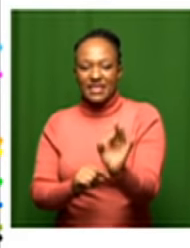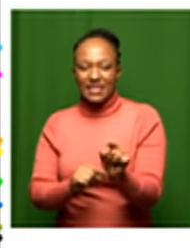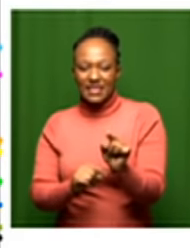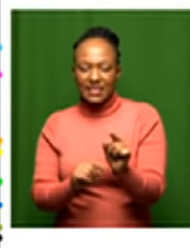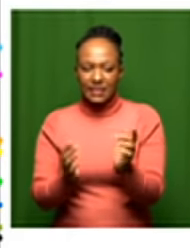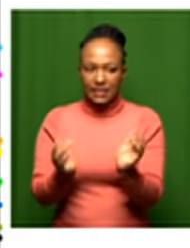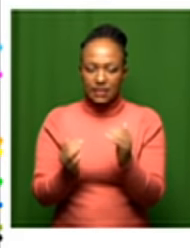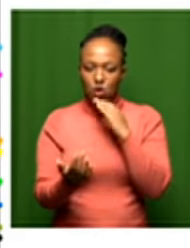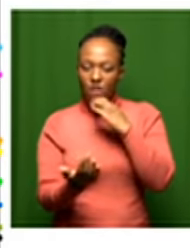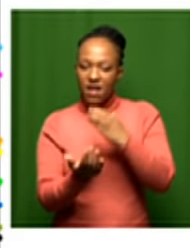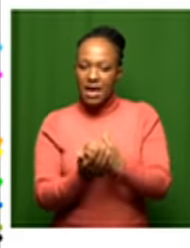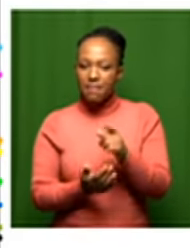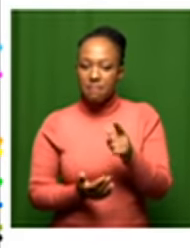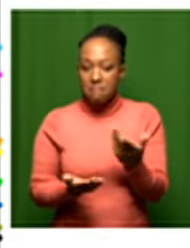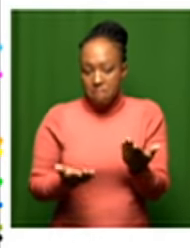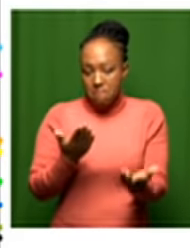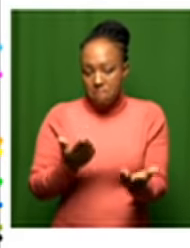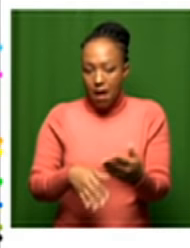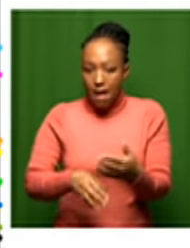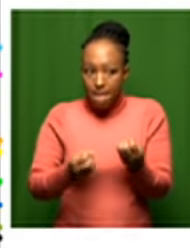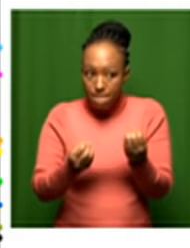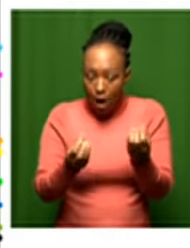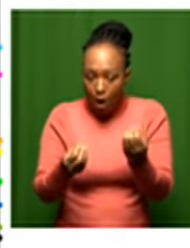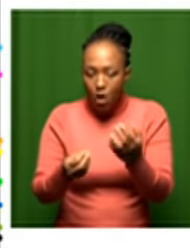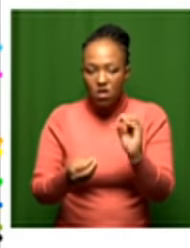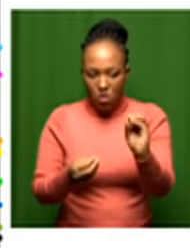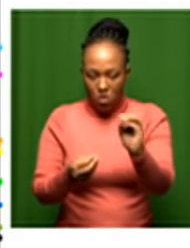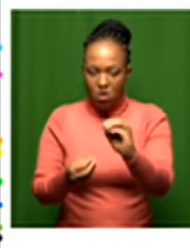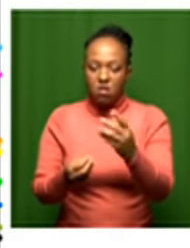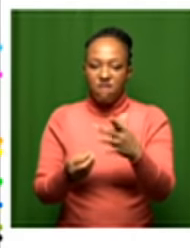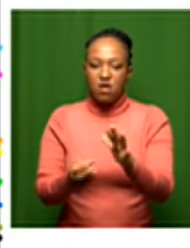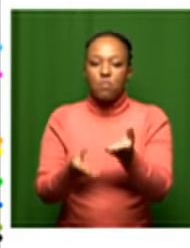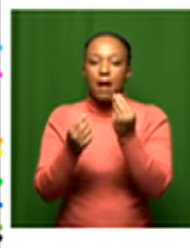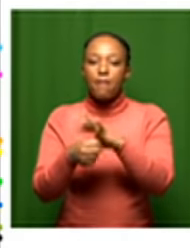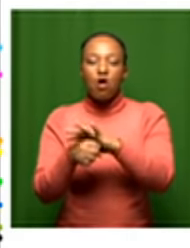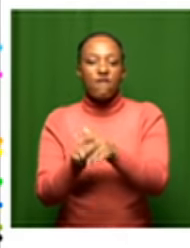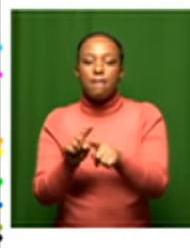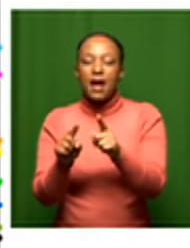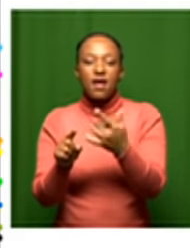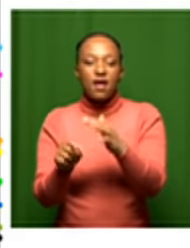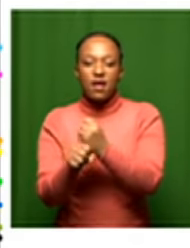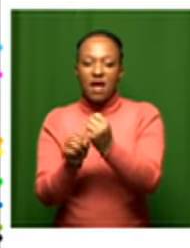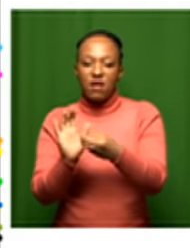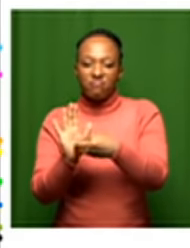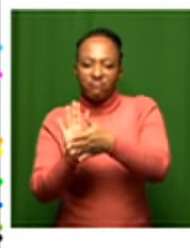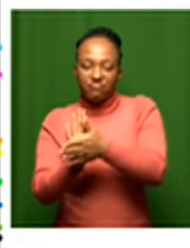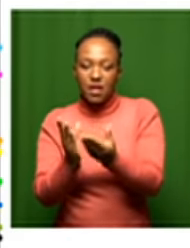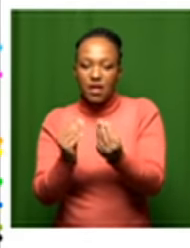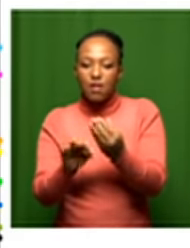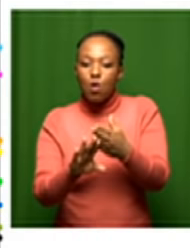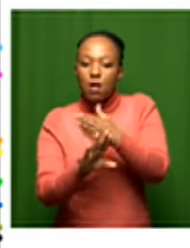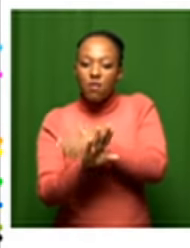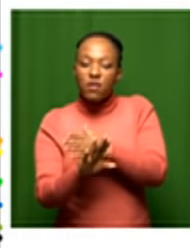does confirm that there may be many more undetected cases. Maybe just as an example, during the surges in our